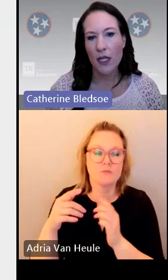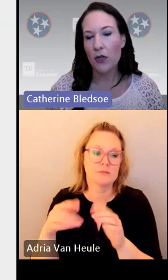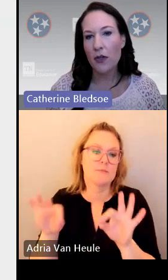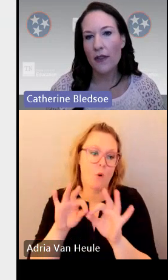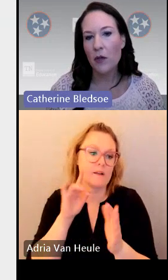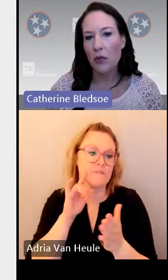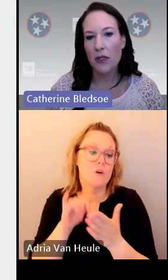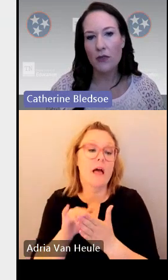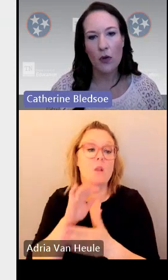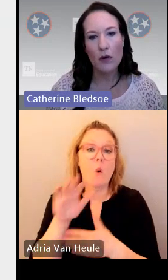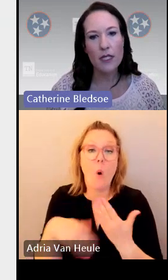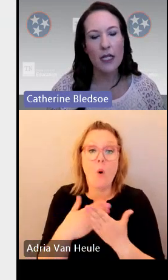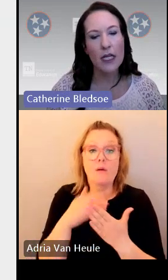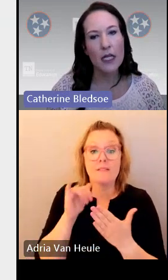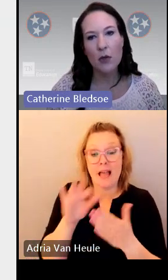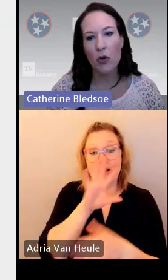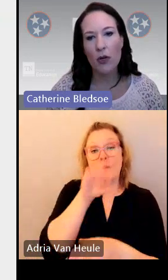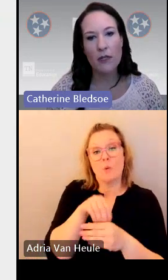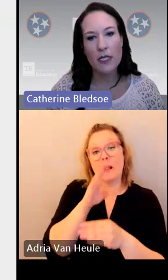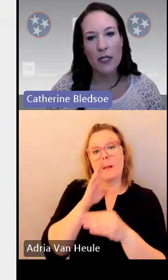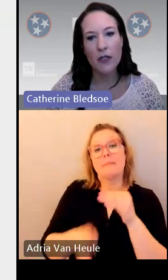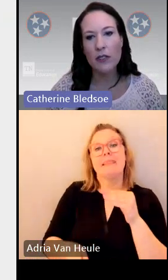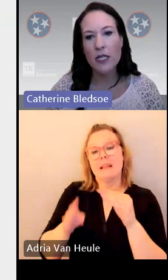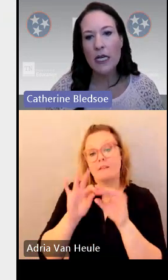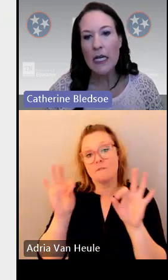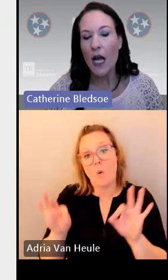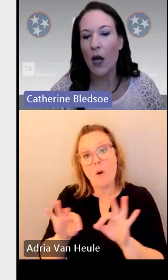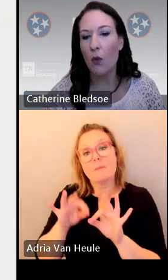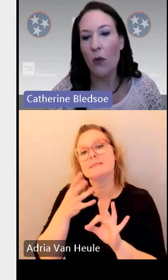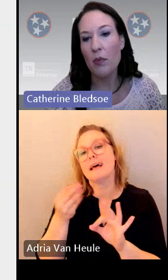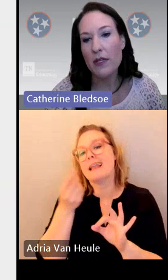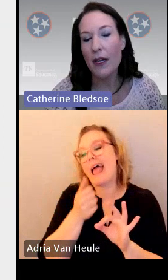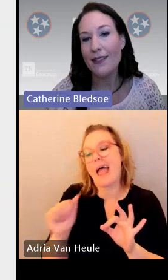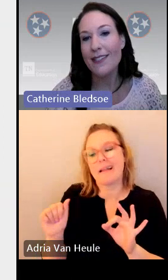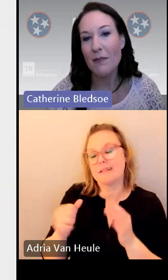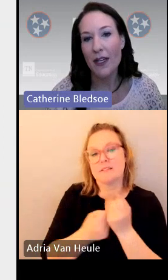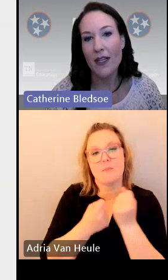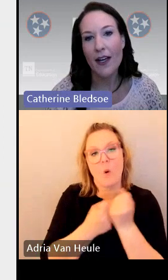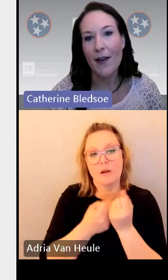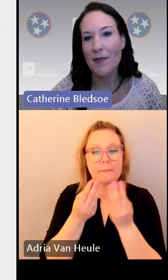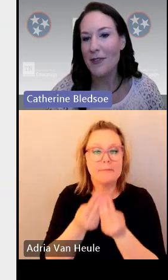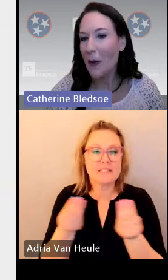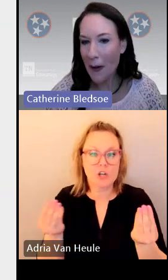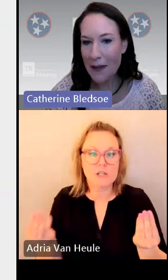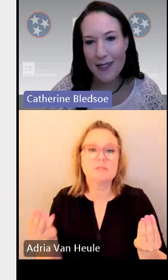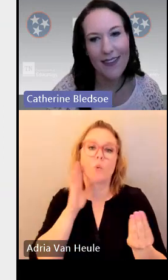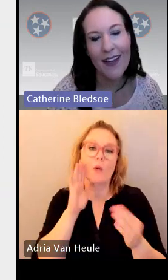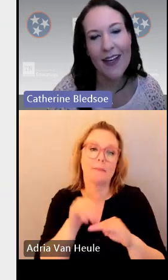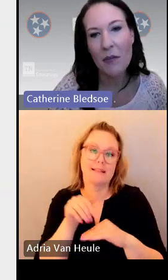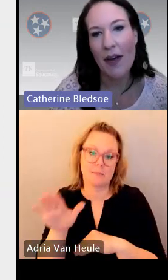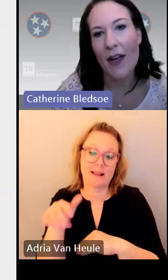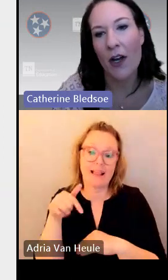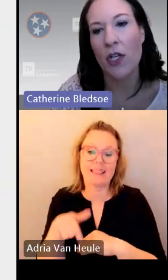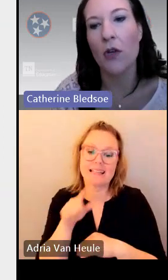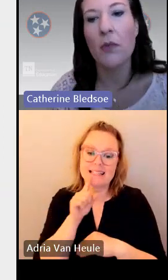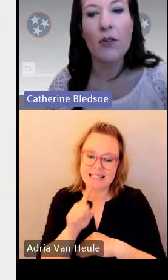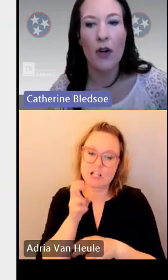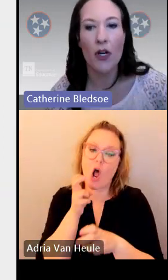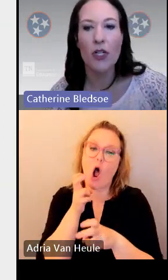documentation, including the completed forms and any supporting materials, will be submitted. This is a hard deadline